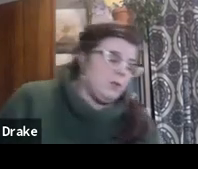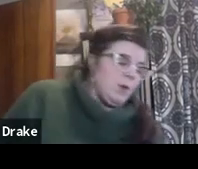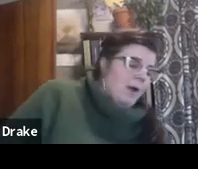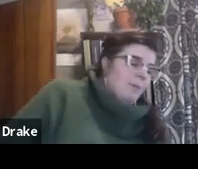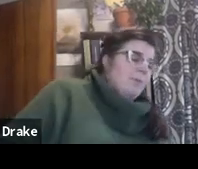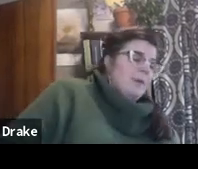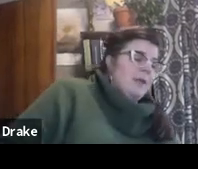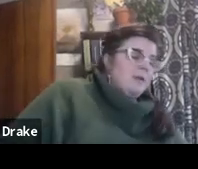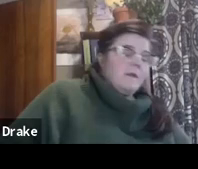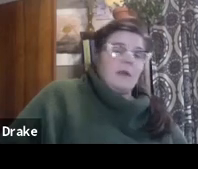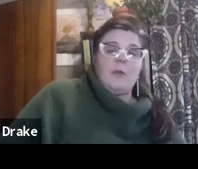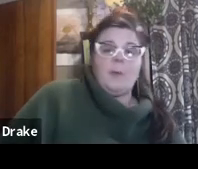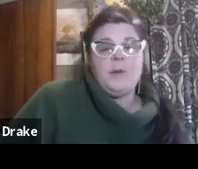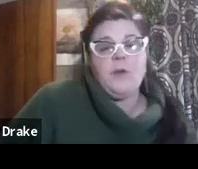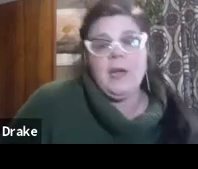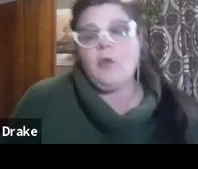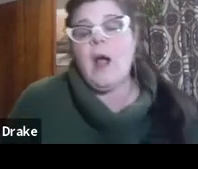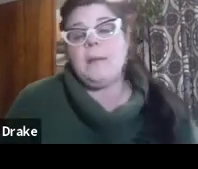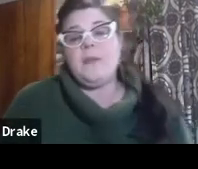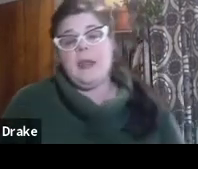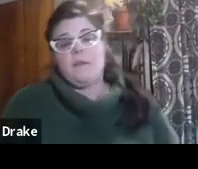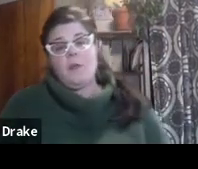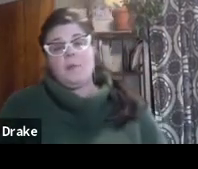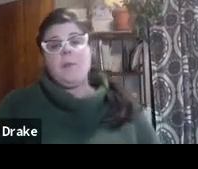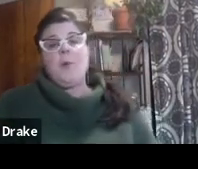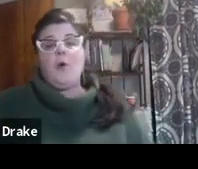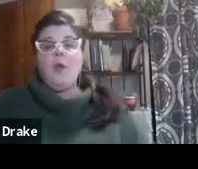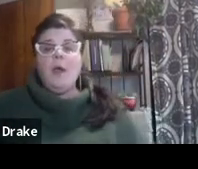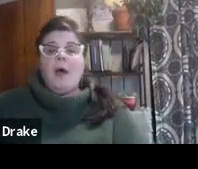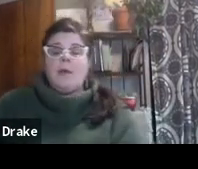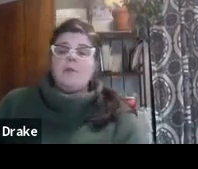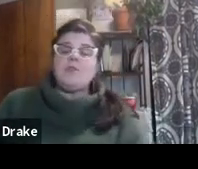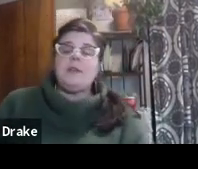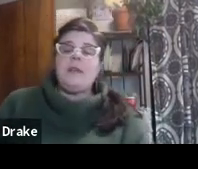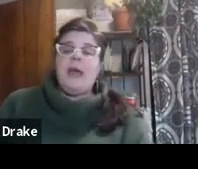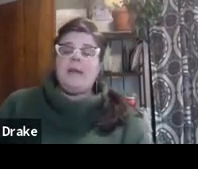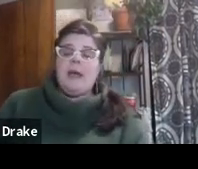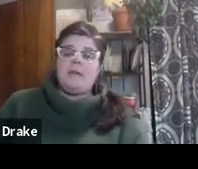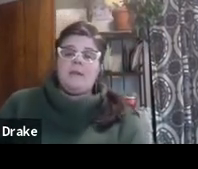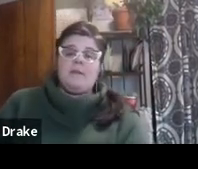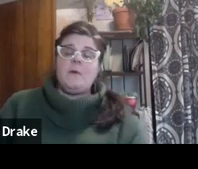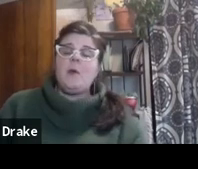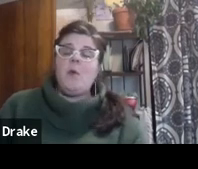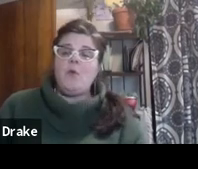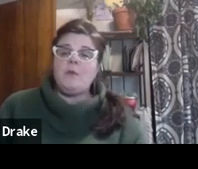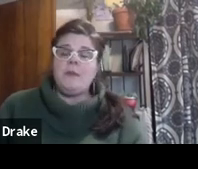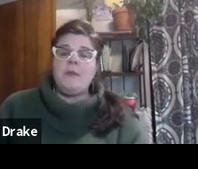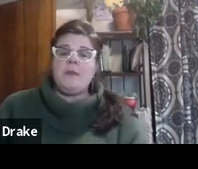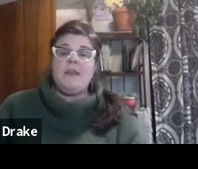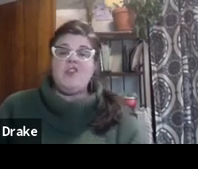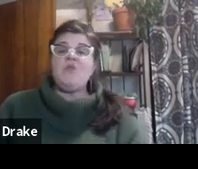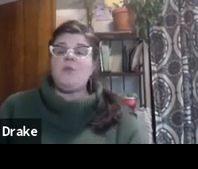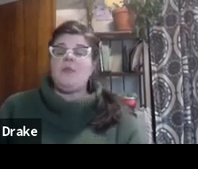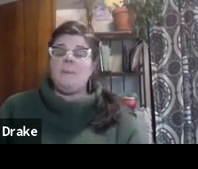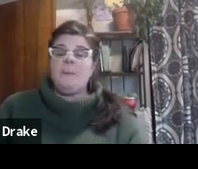to be sexually perpetrating crimes against other people, usually that has its foothold